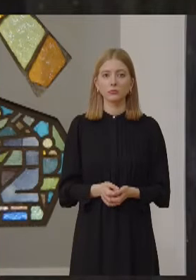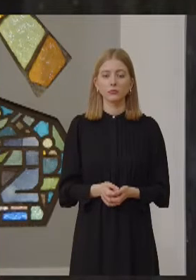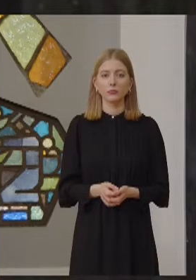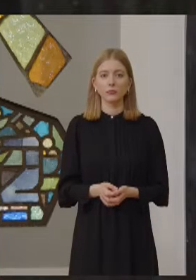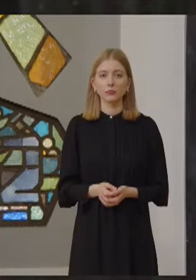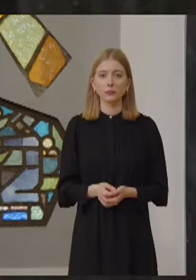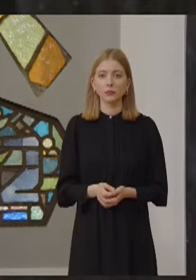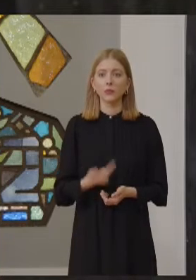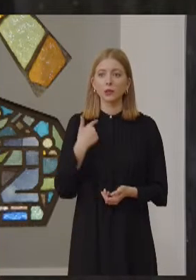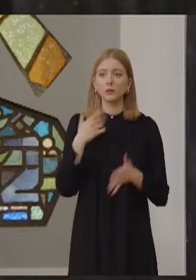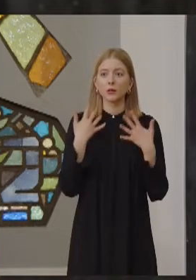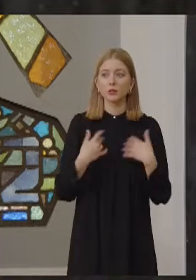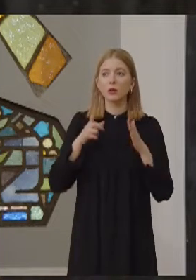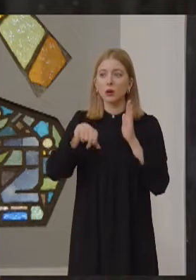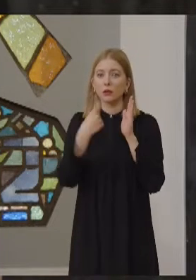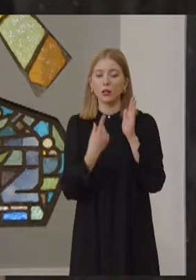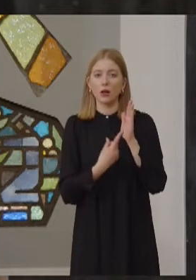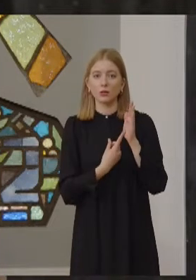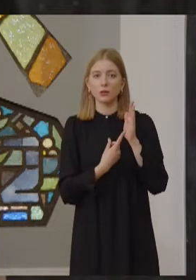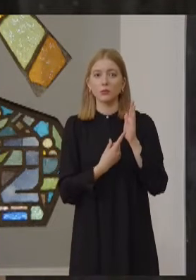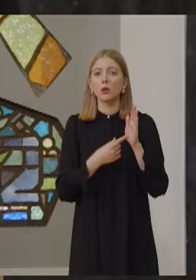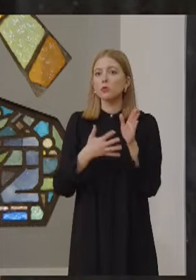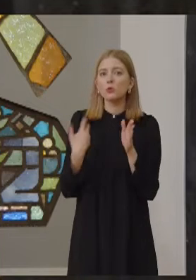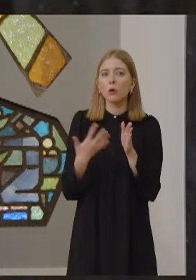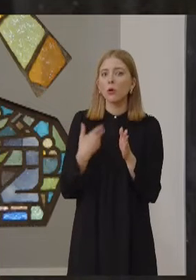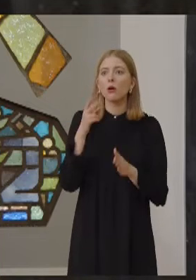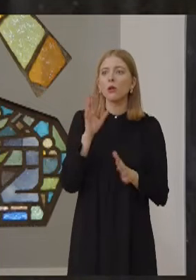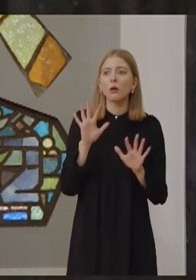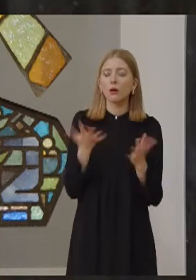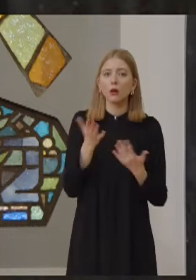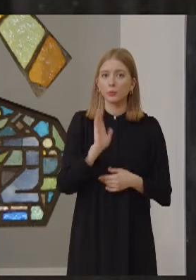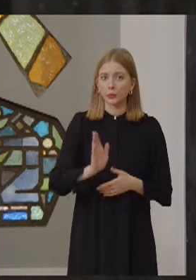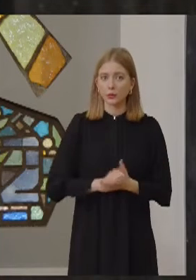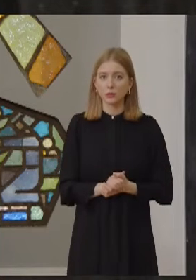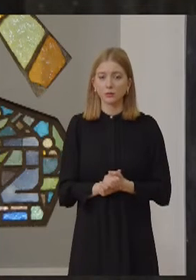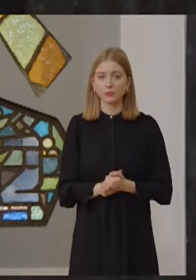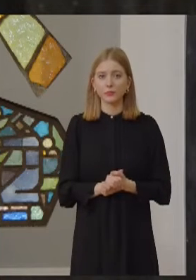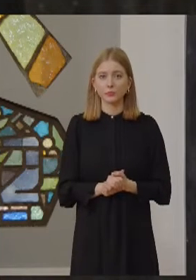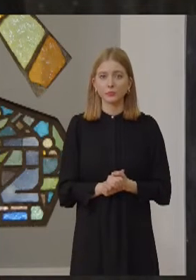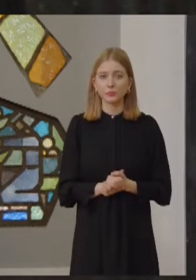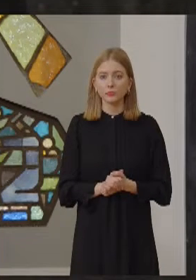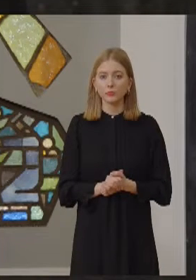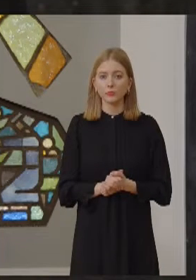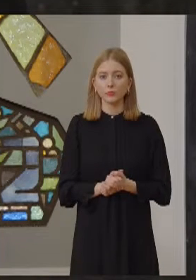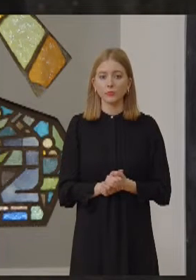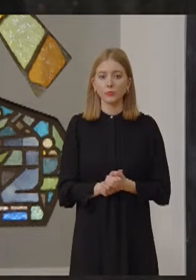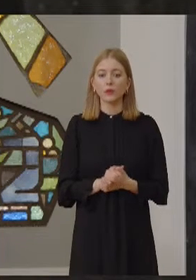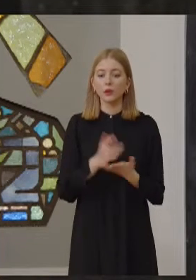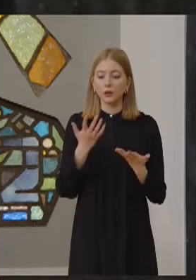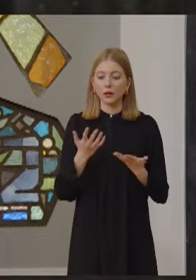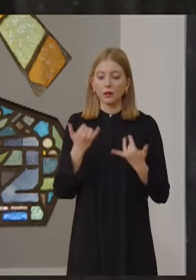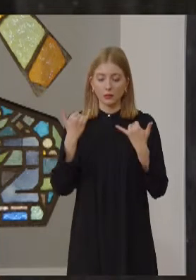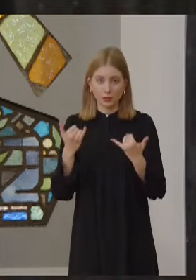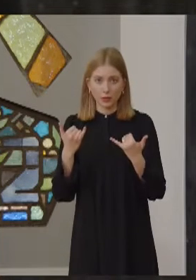klausti tam tikrus klausimus visgi, forces us certain questions, what's next? Prieš pratęsant diskusiją